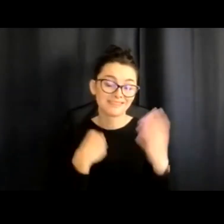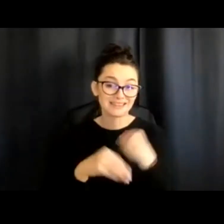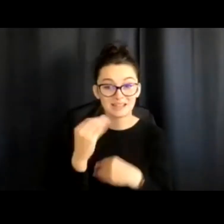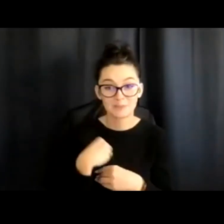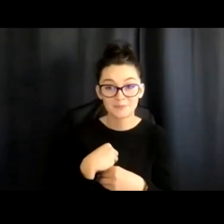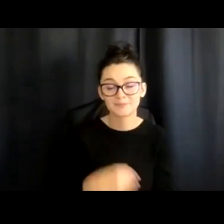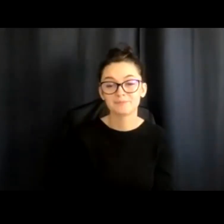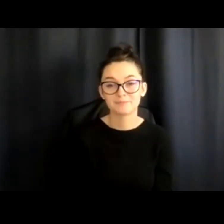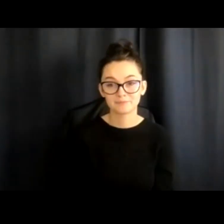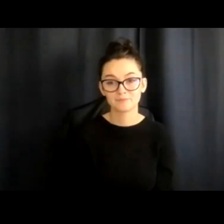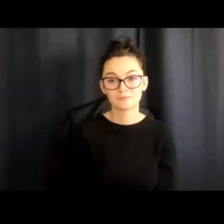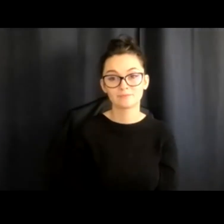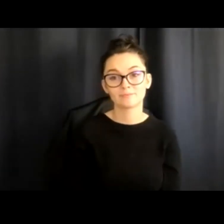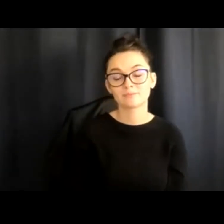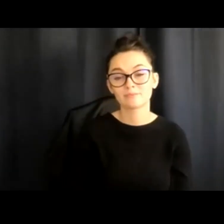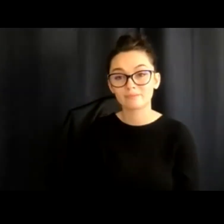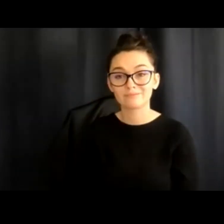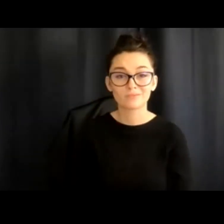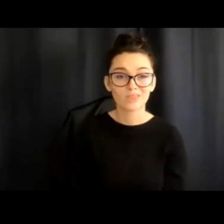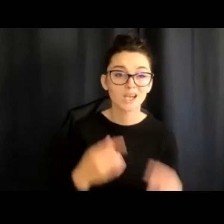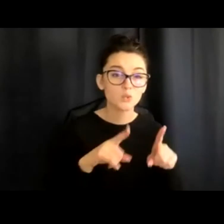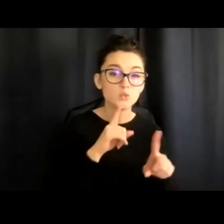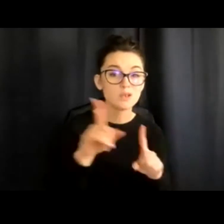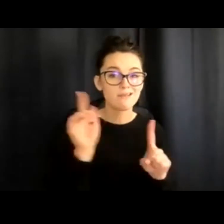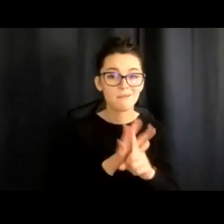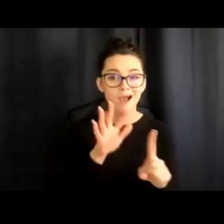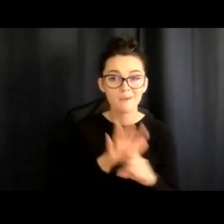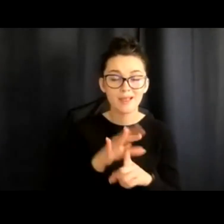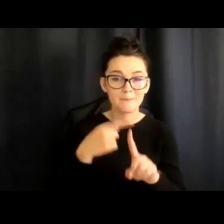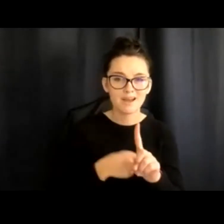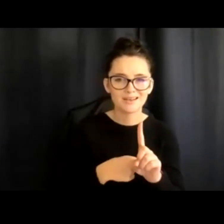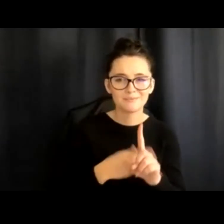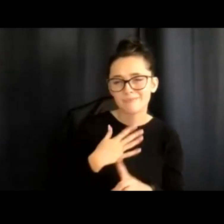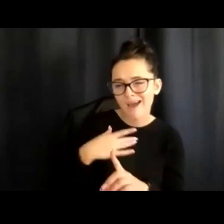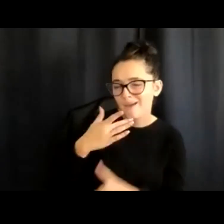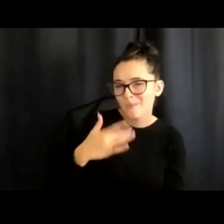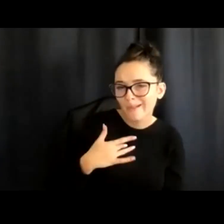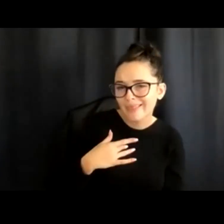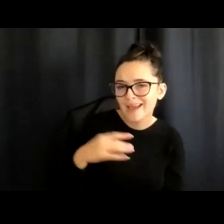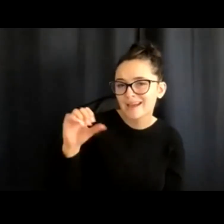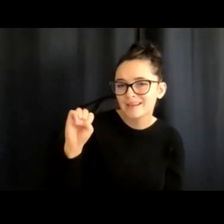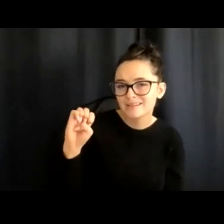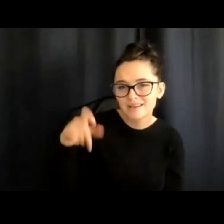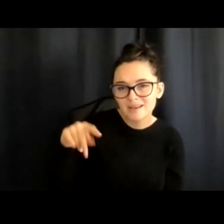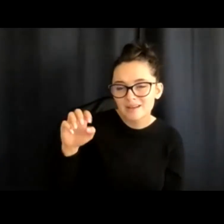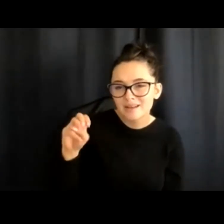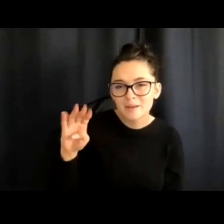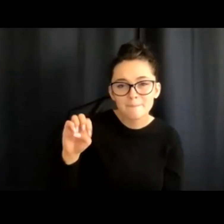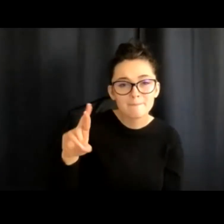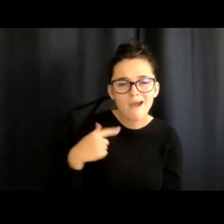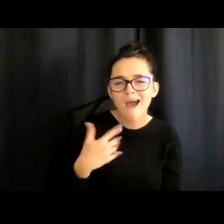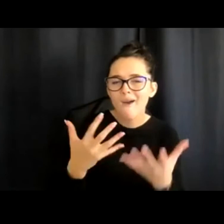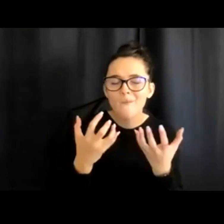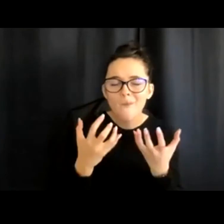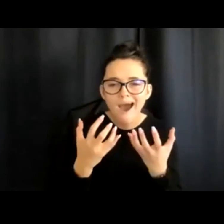really popular months, like my birthday's in September, so every year all I want to do is come and do a whale watching tour with Carrie